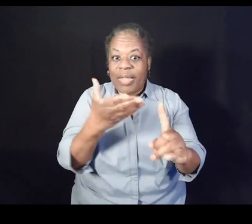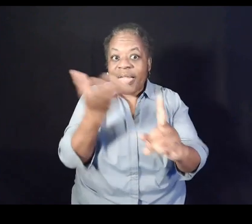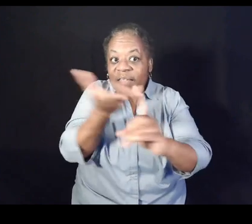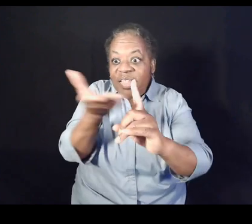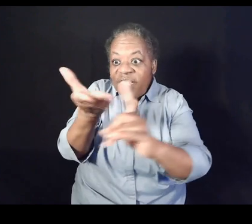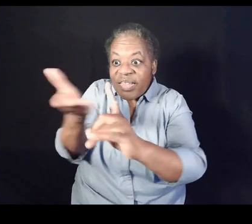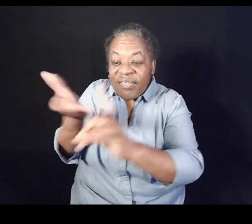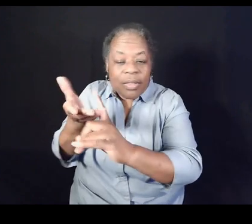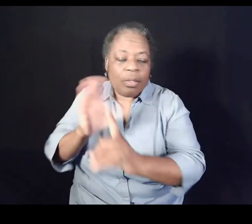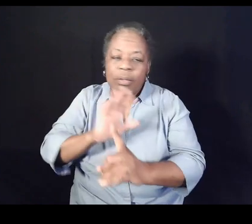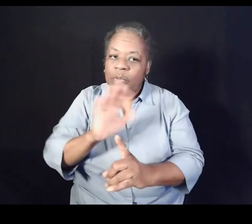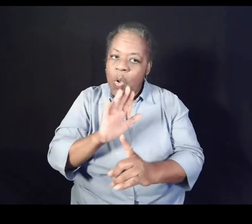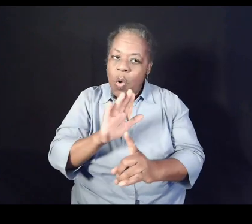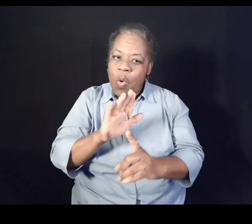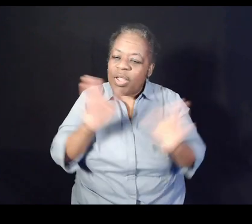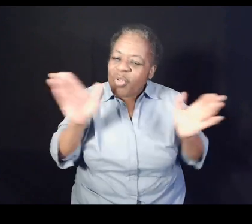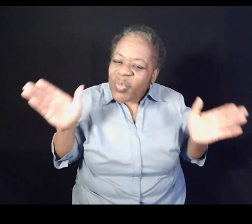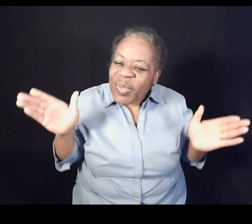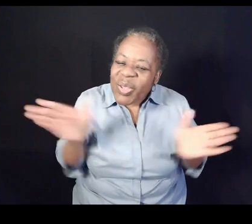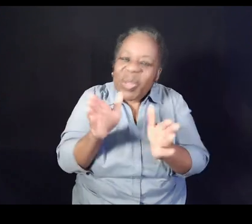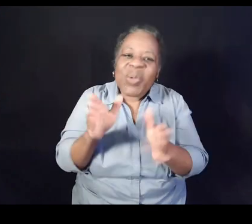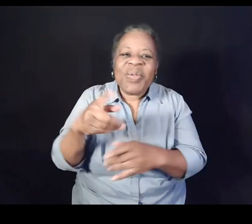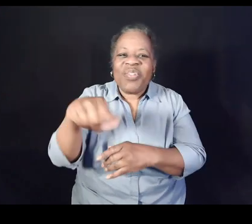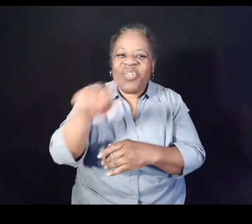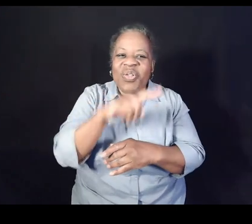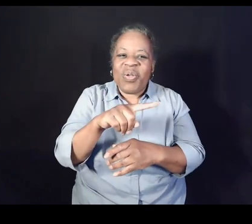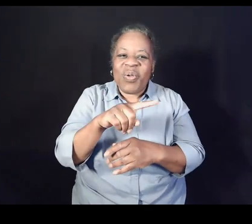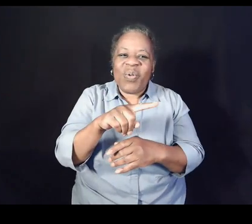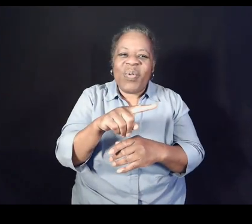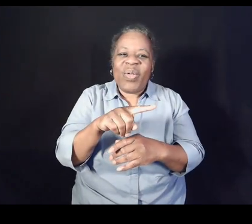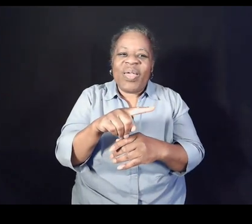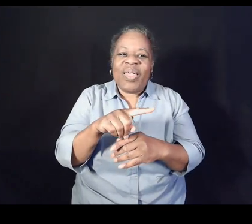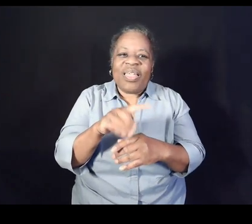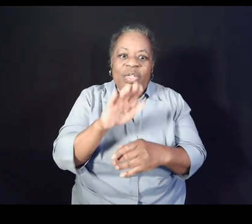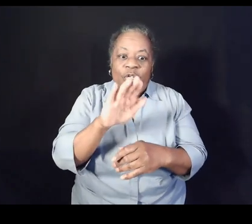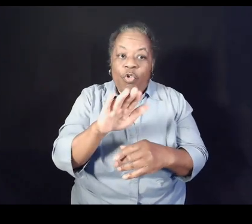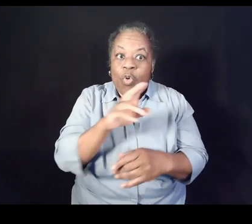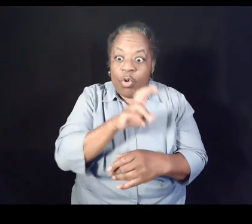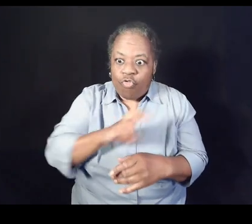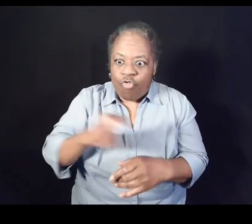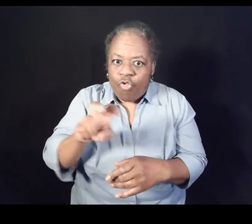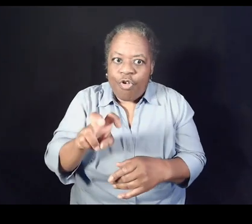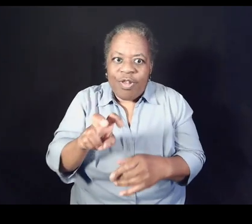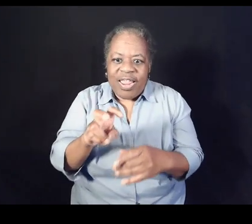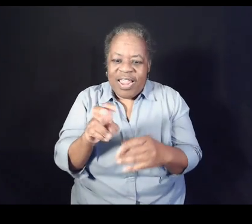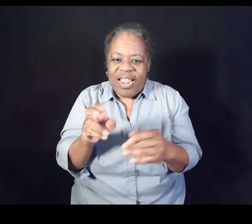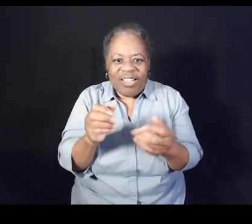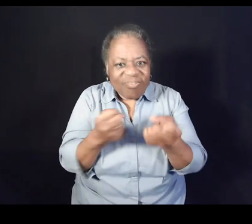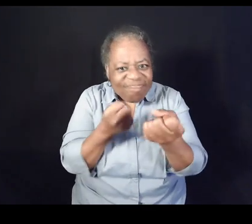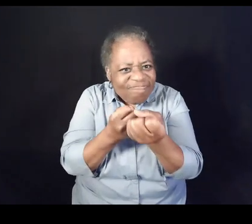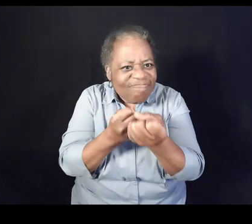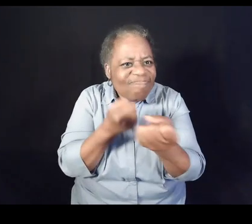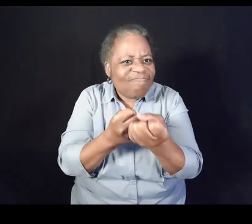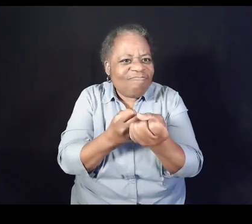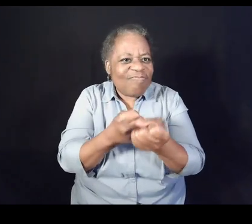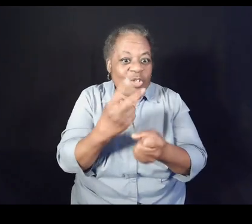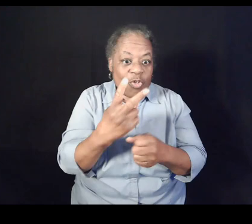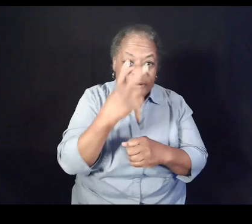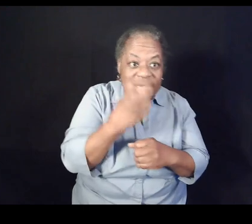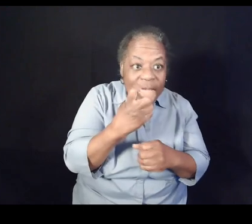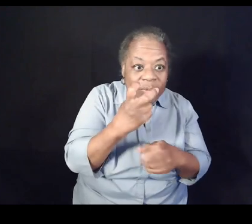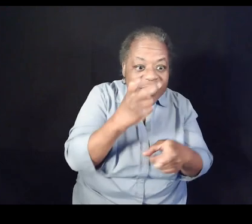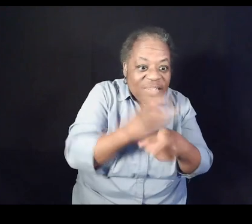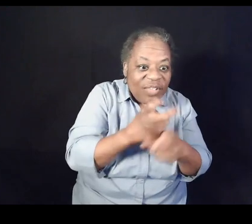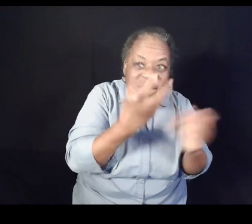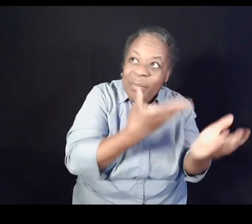you of something, but to encourage you, to press into your own journey, to bring your doubts and difficulties to Jesus, as we